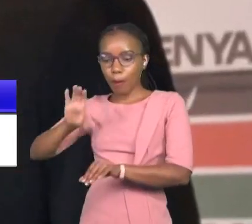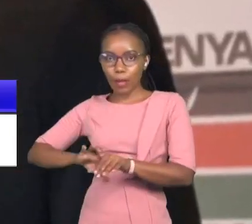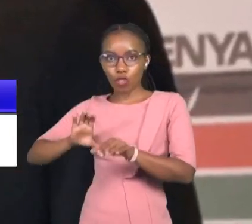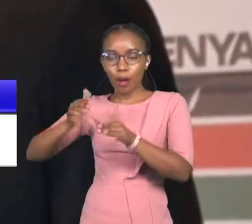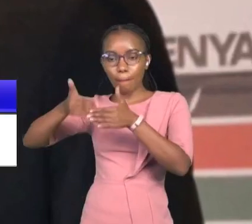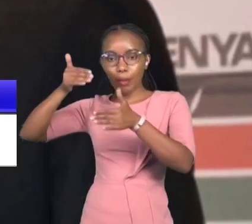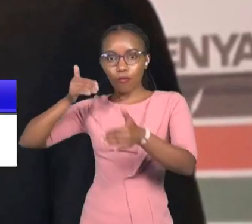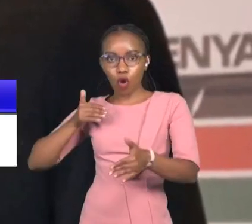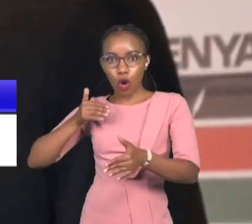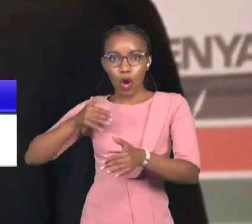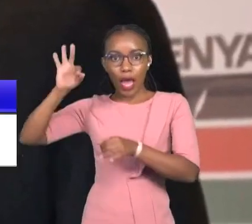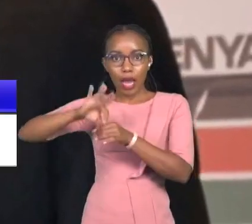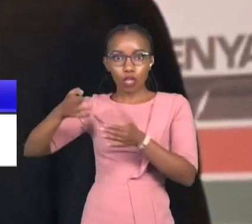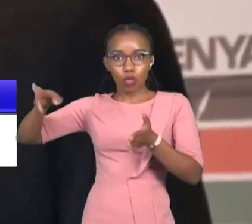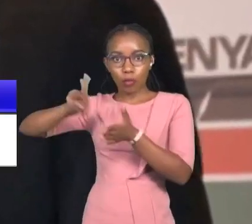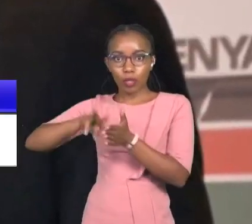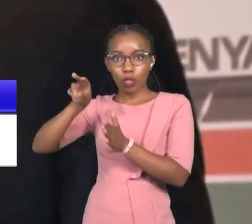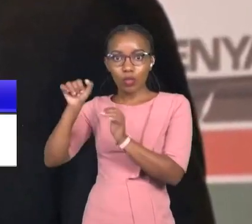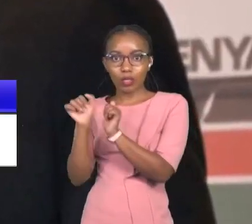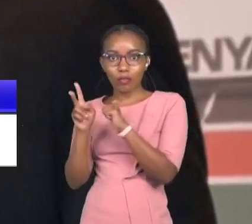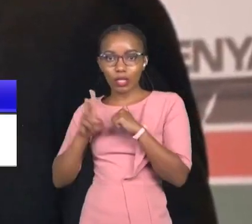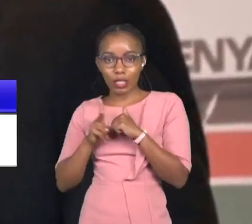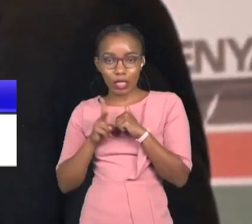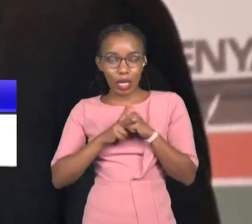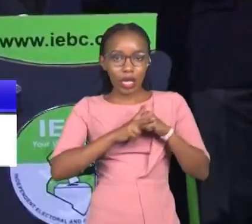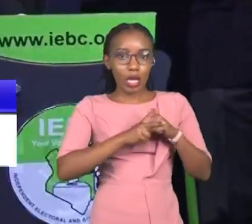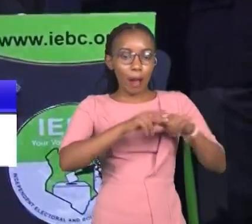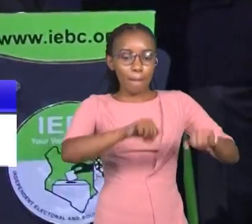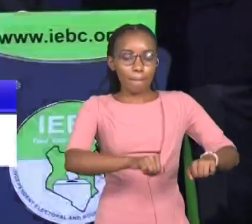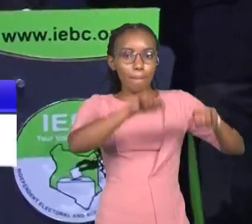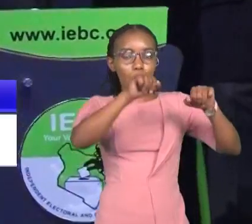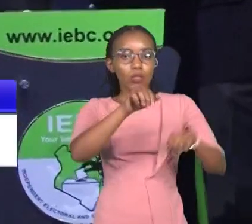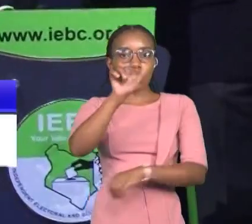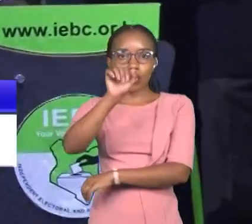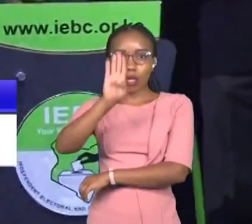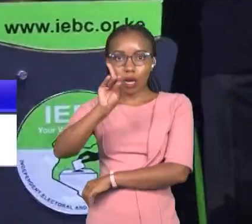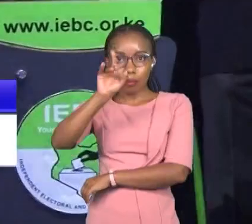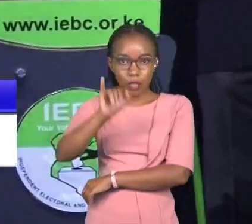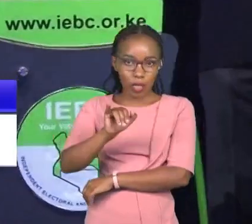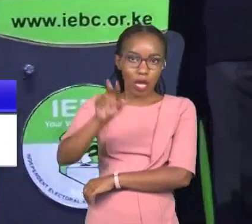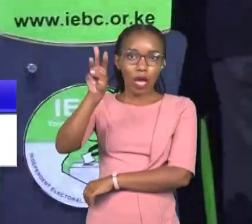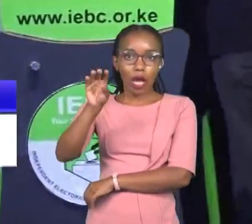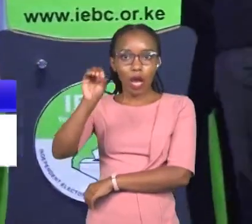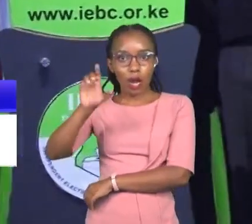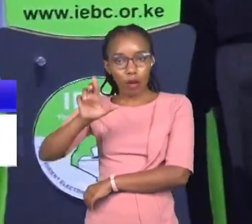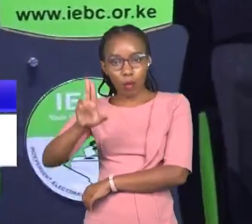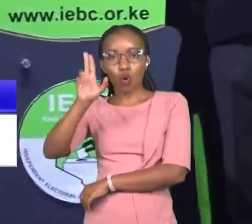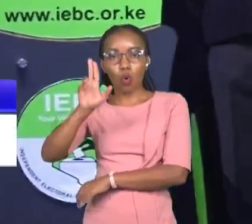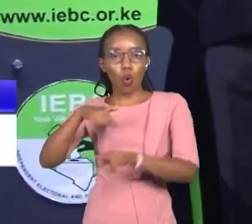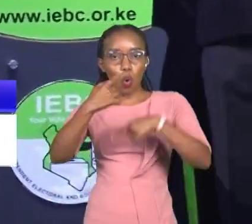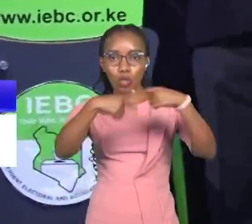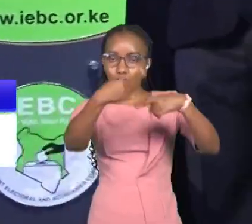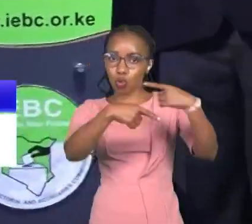presidential rerun in 2017. Only Chebukati, Boya, Molu and ABDI, Guliye have been in office following the